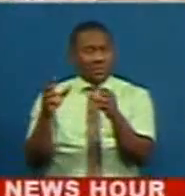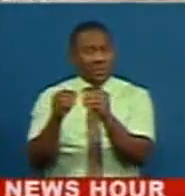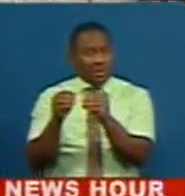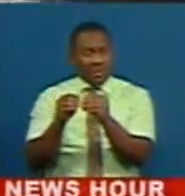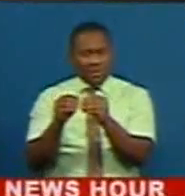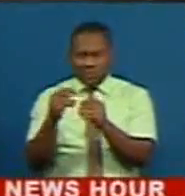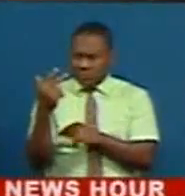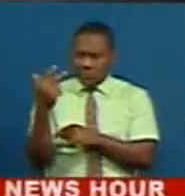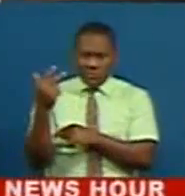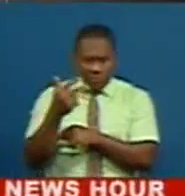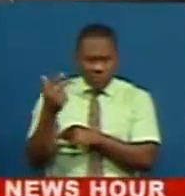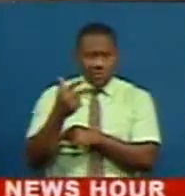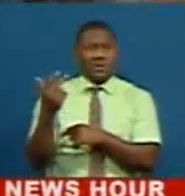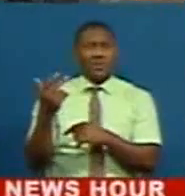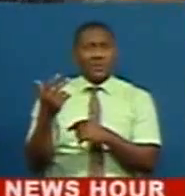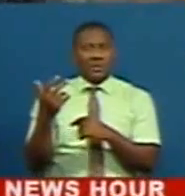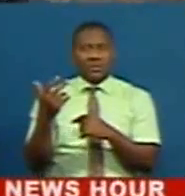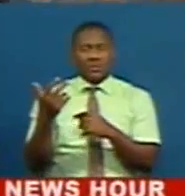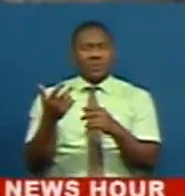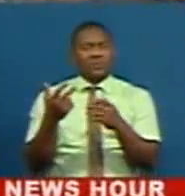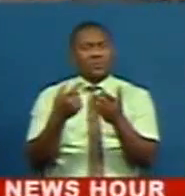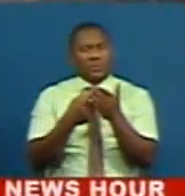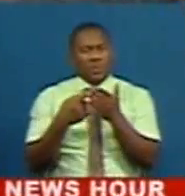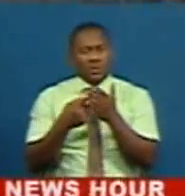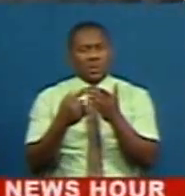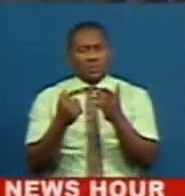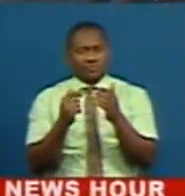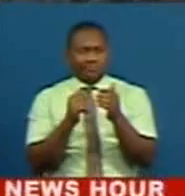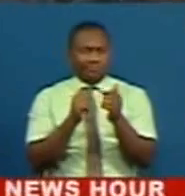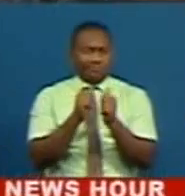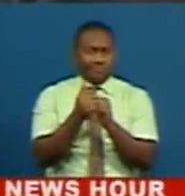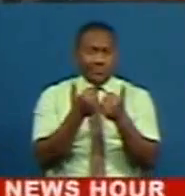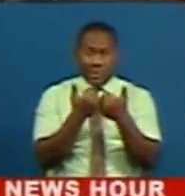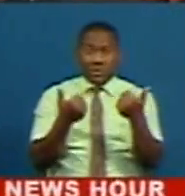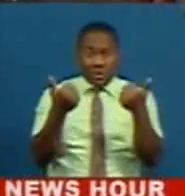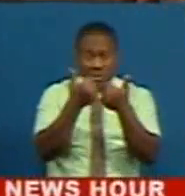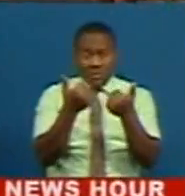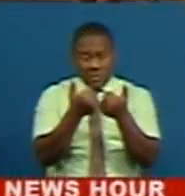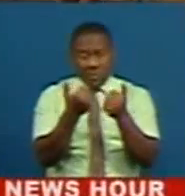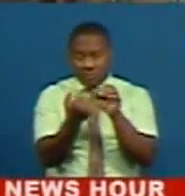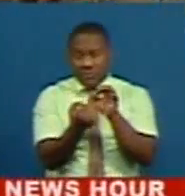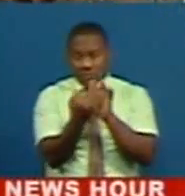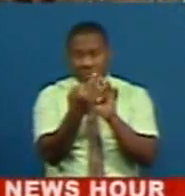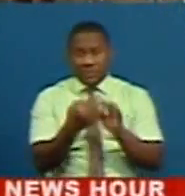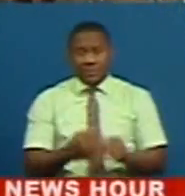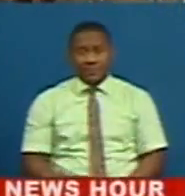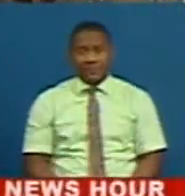focus on challenges in Ghana's manufacturing industry and how they can be surmounted.